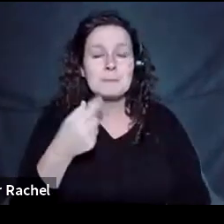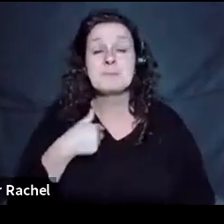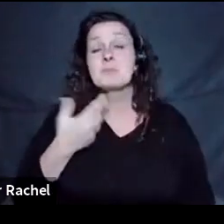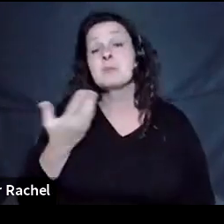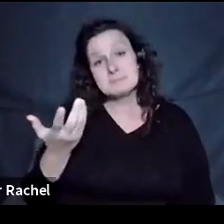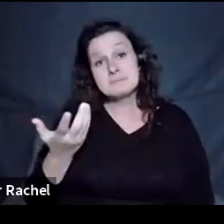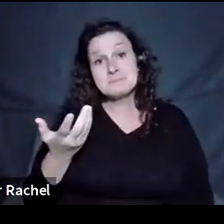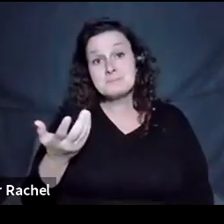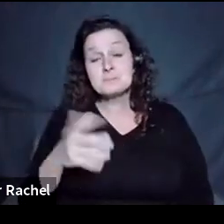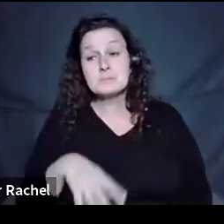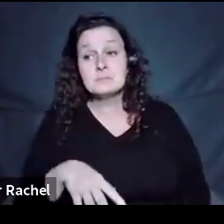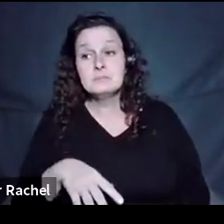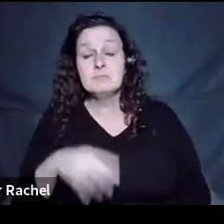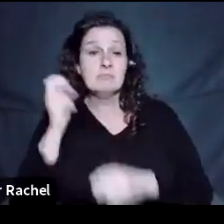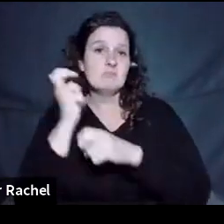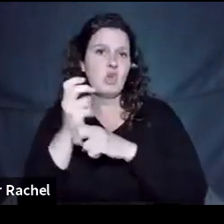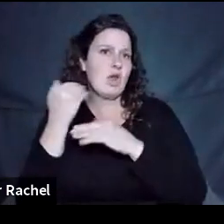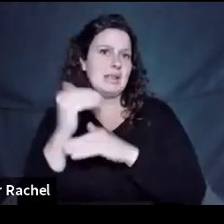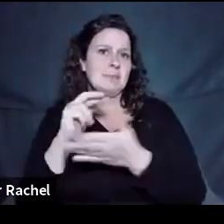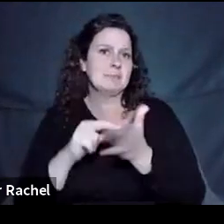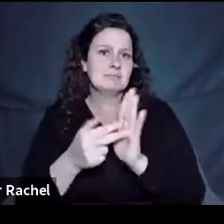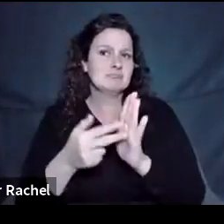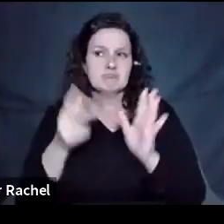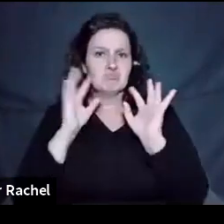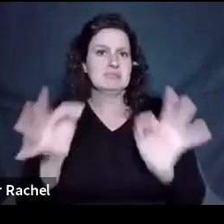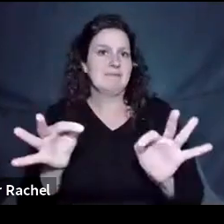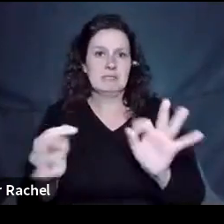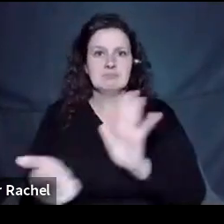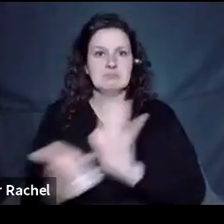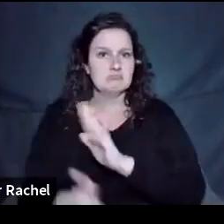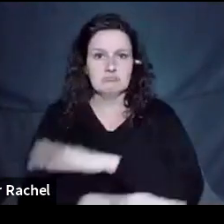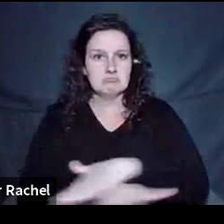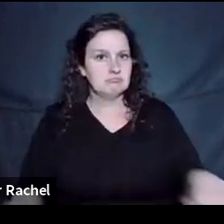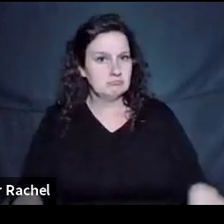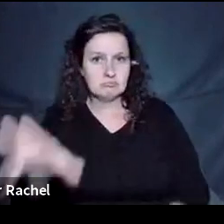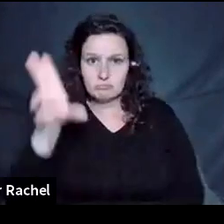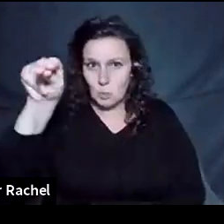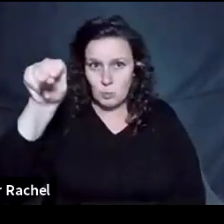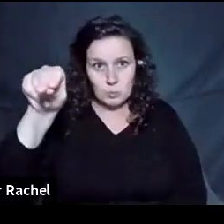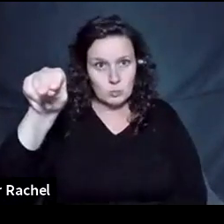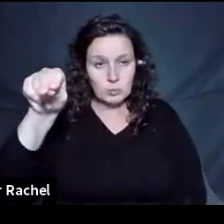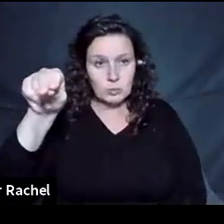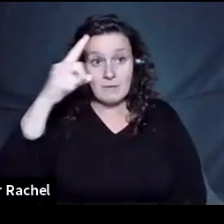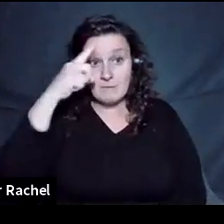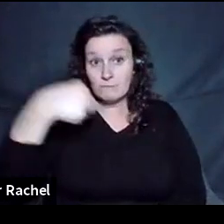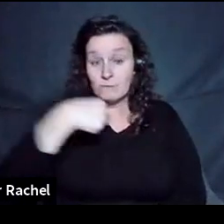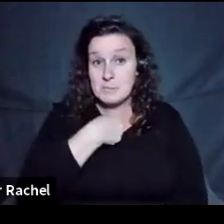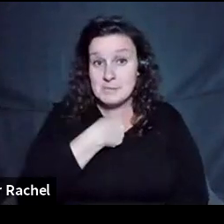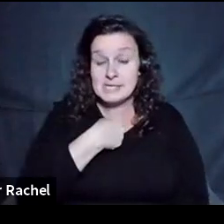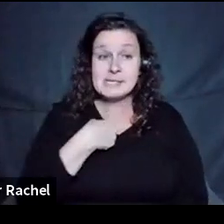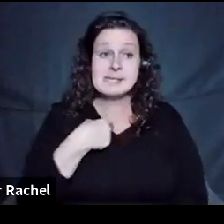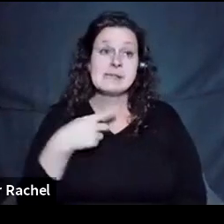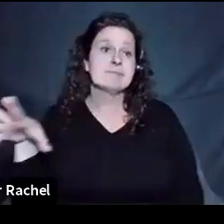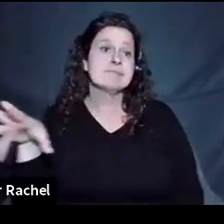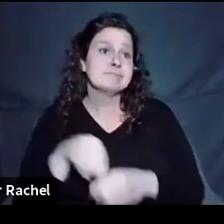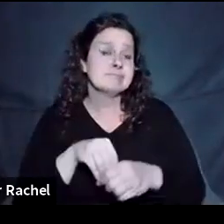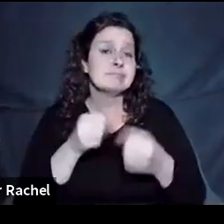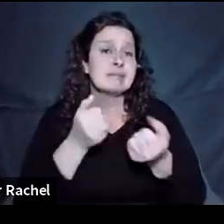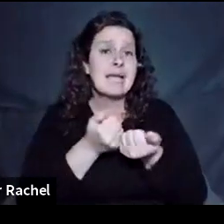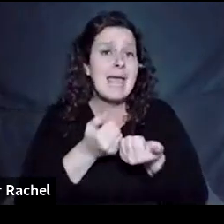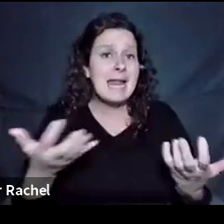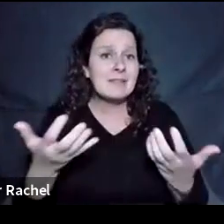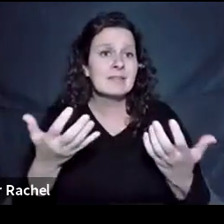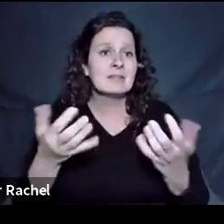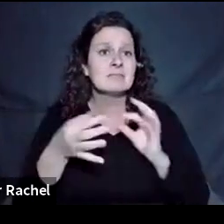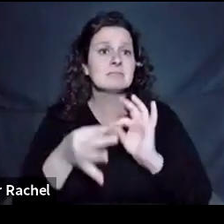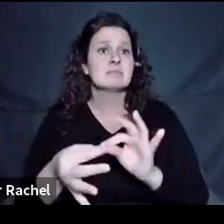So hard limits are things that are definitely off the table. So for me, that would involve anything that has to